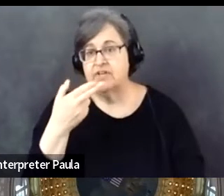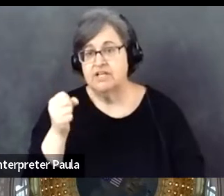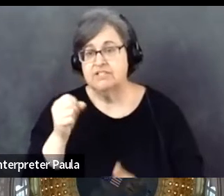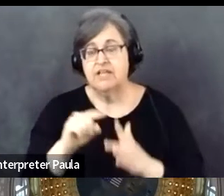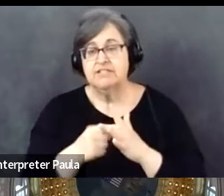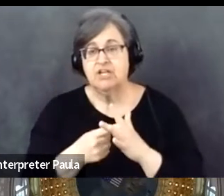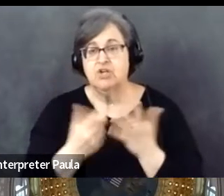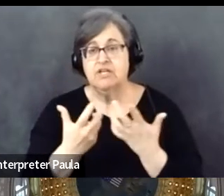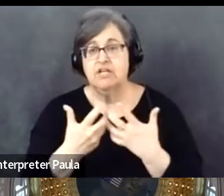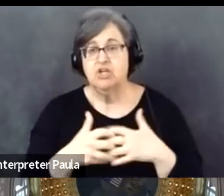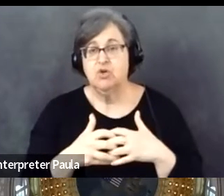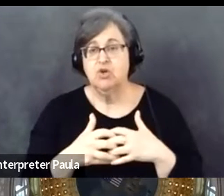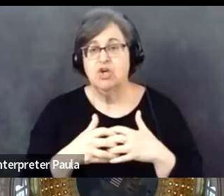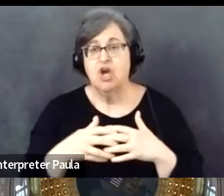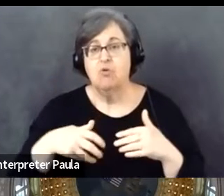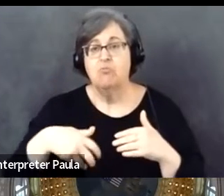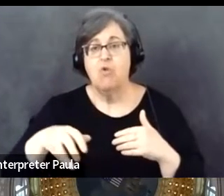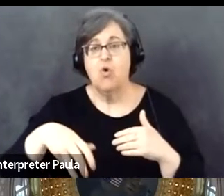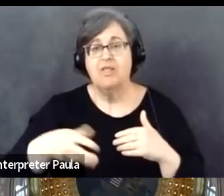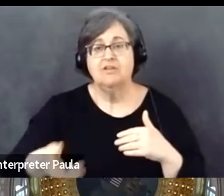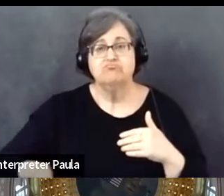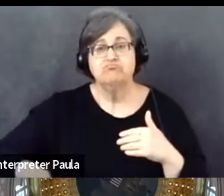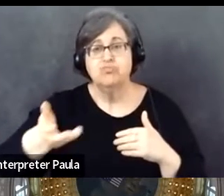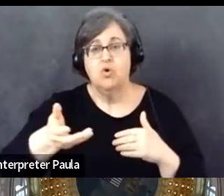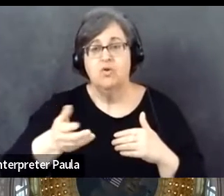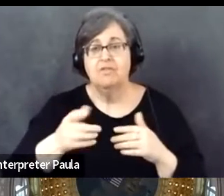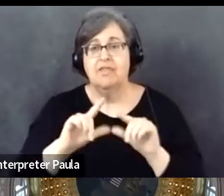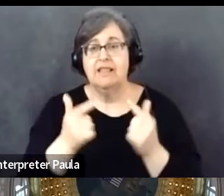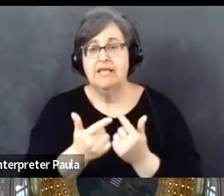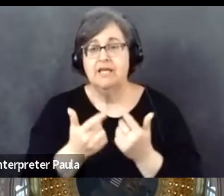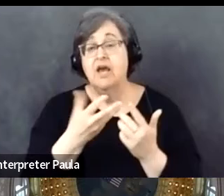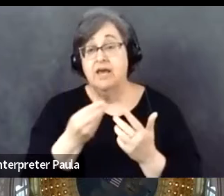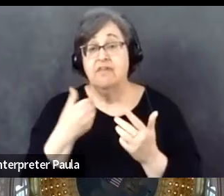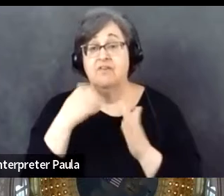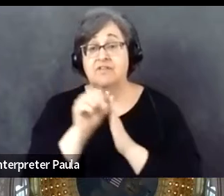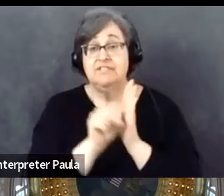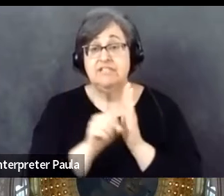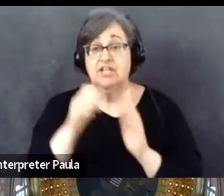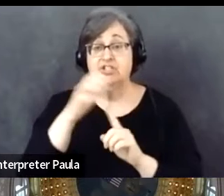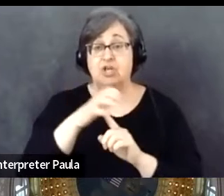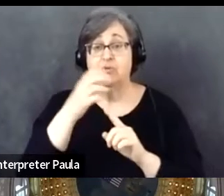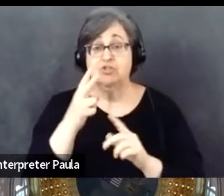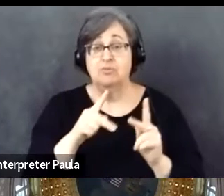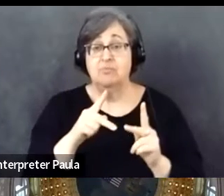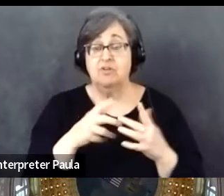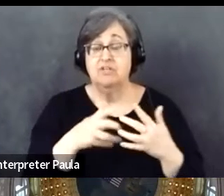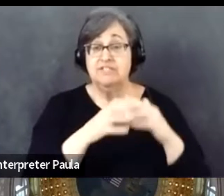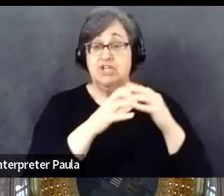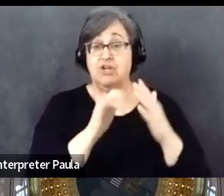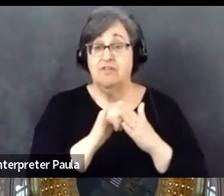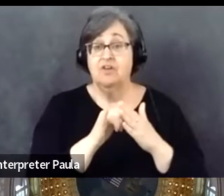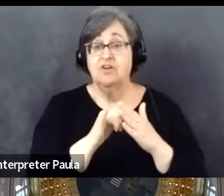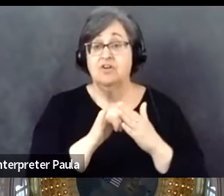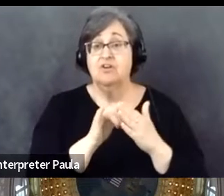integrated bowling league, and now there are state championships. And actually, two of the people that started it have actually